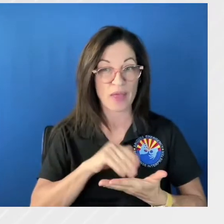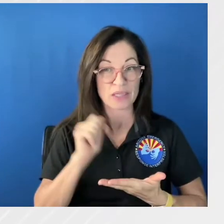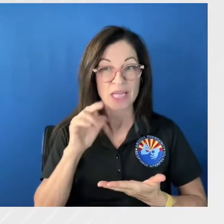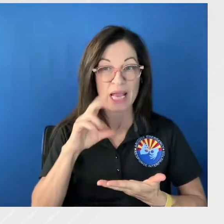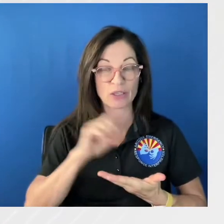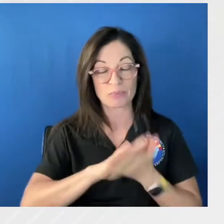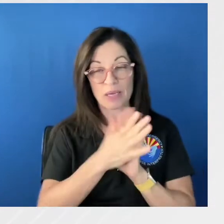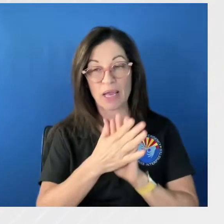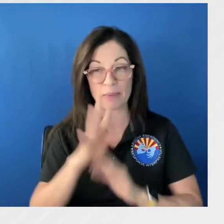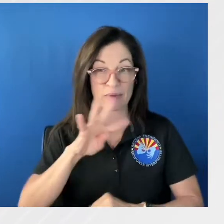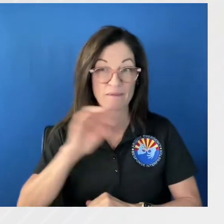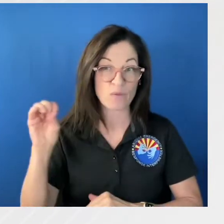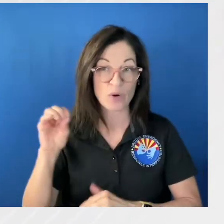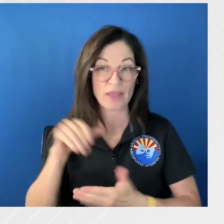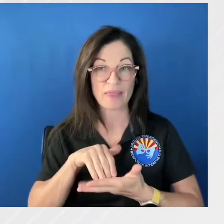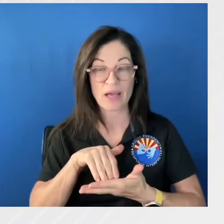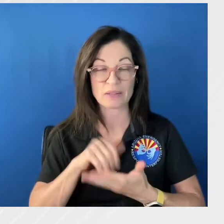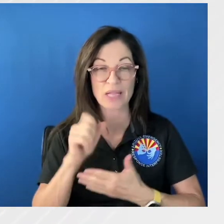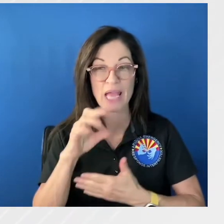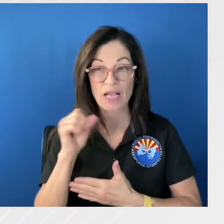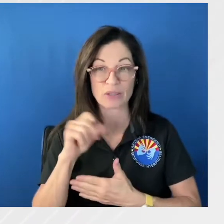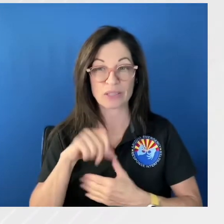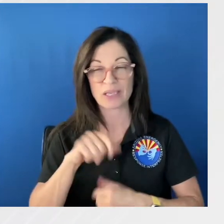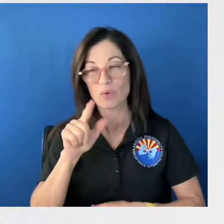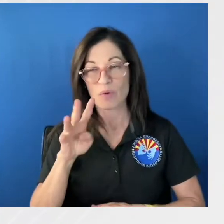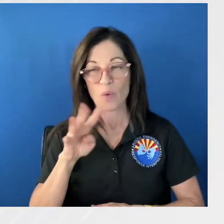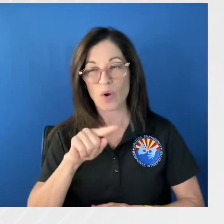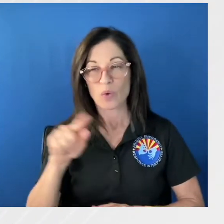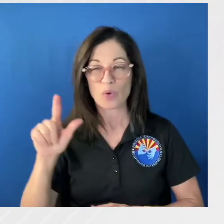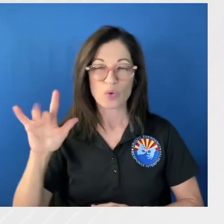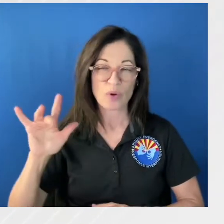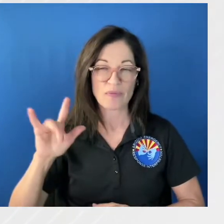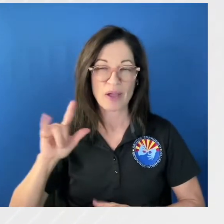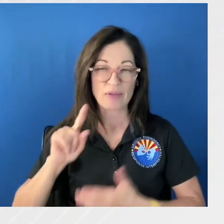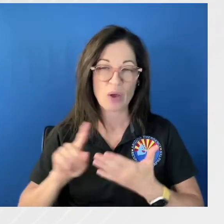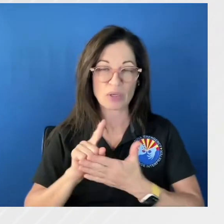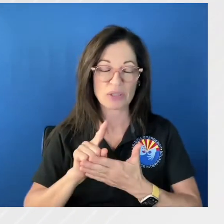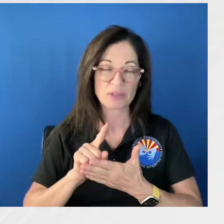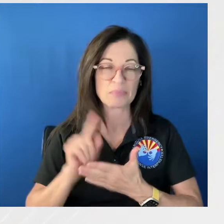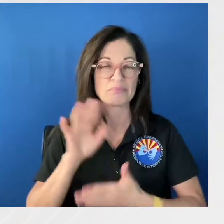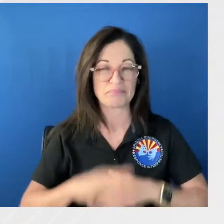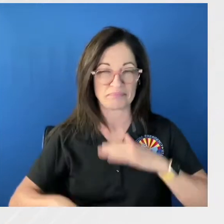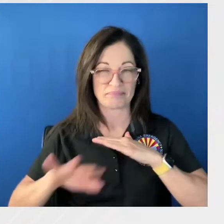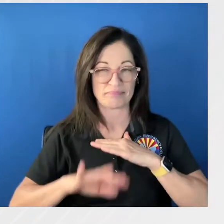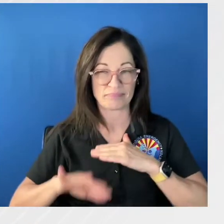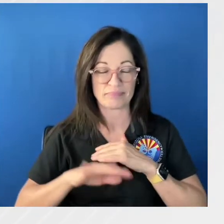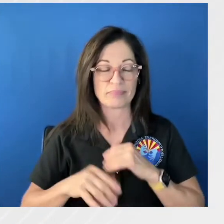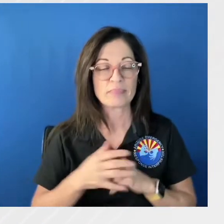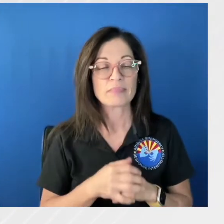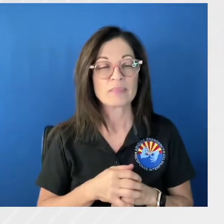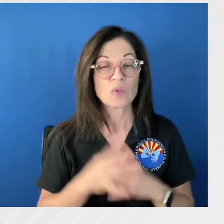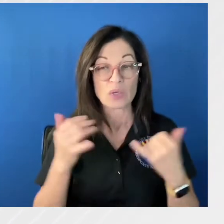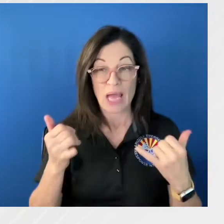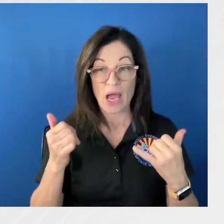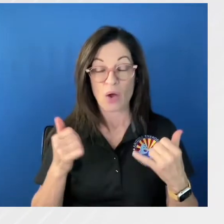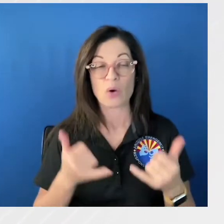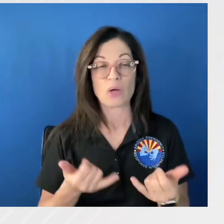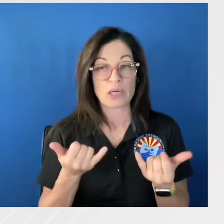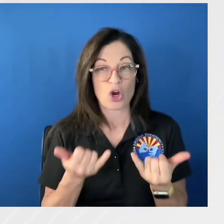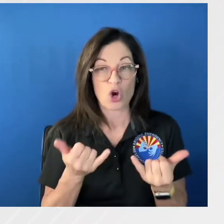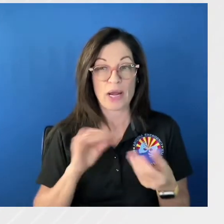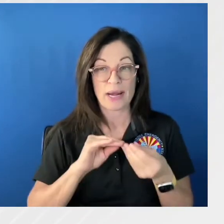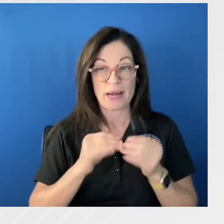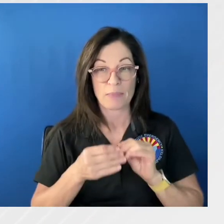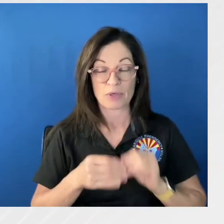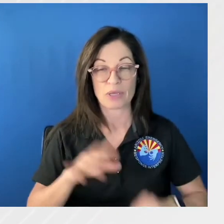40,000 acres within 24, 25 hours. I'm using rough numbers. So where we're at today. So updated numbers for right now, we're at